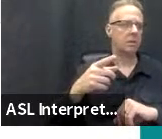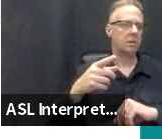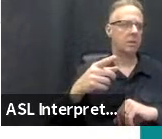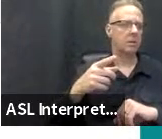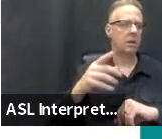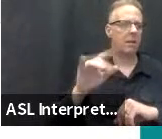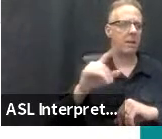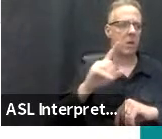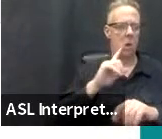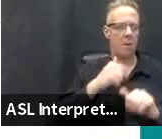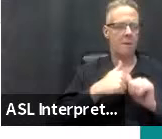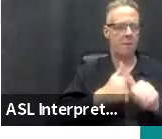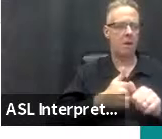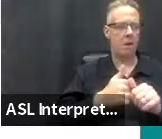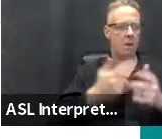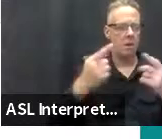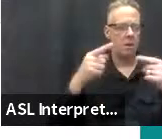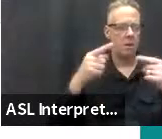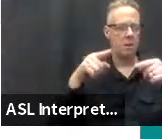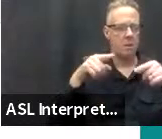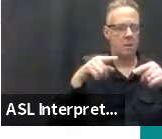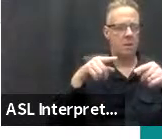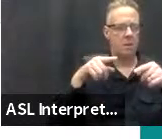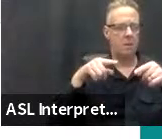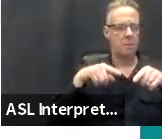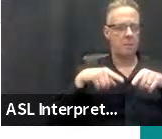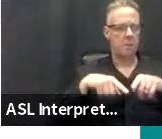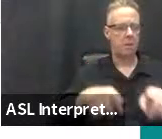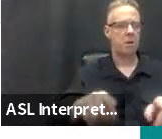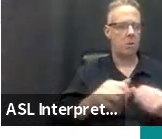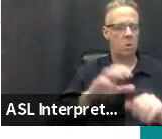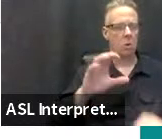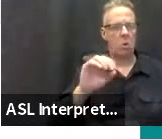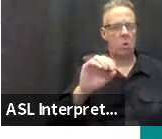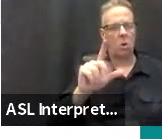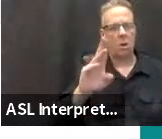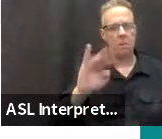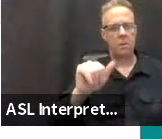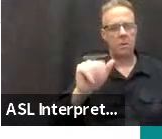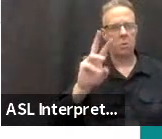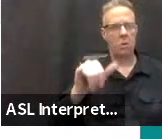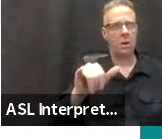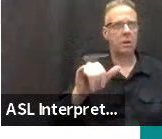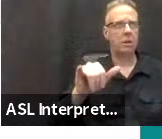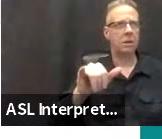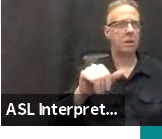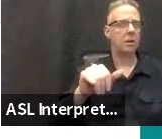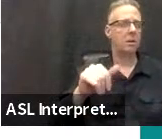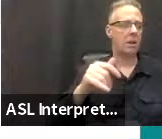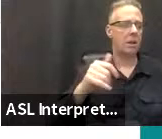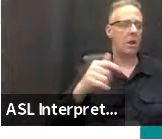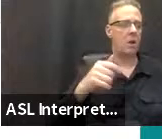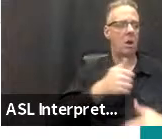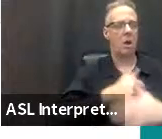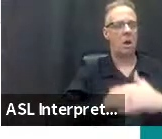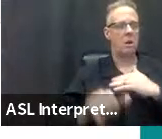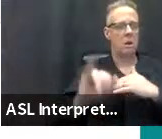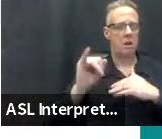kind of parallel to Columbia Way. And then as we move under I-5,